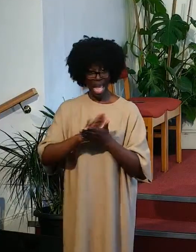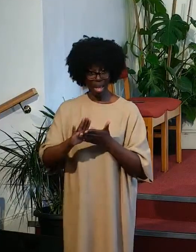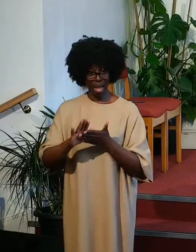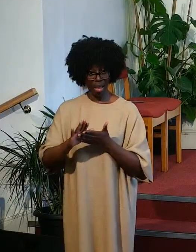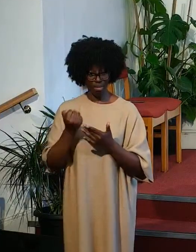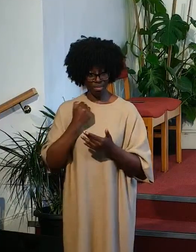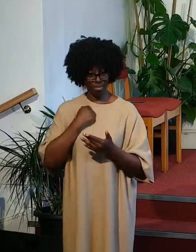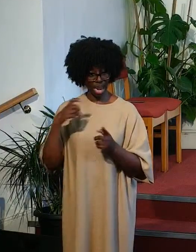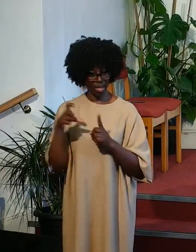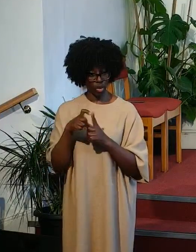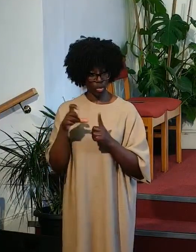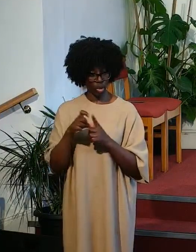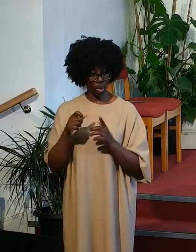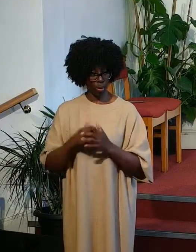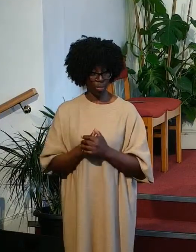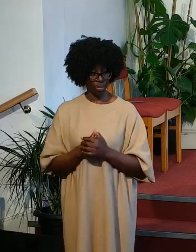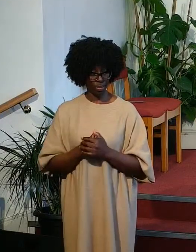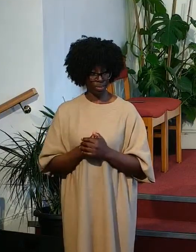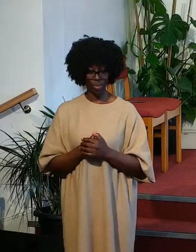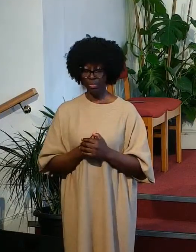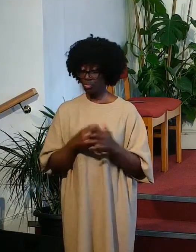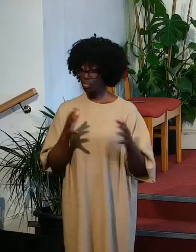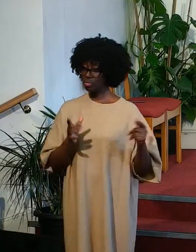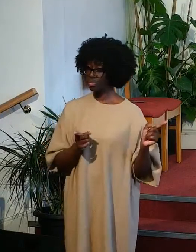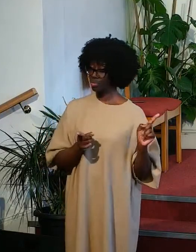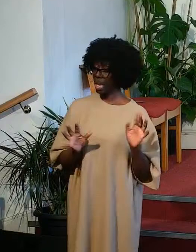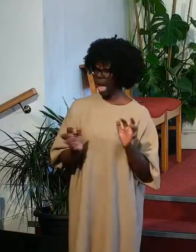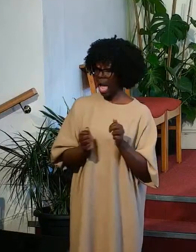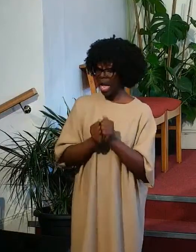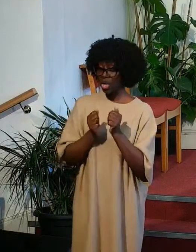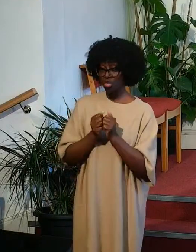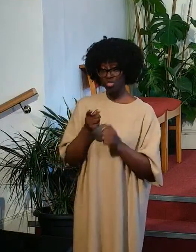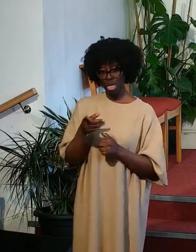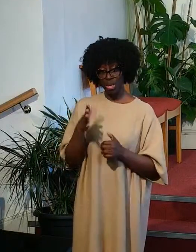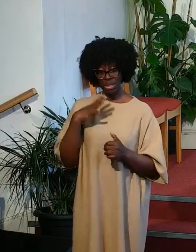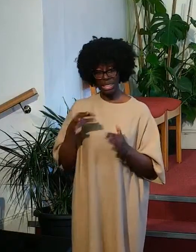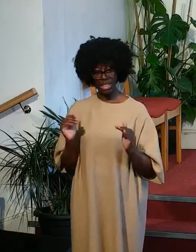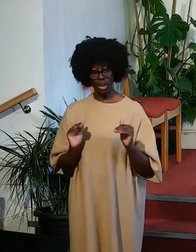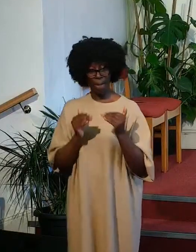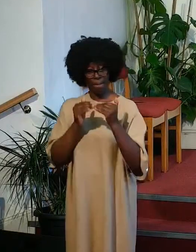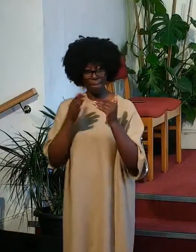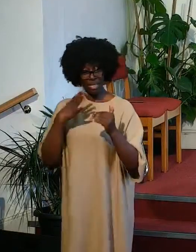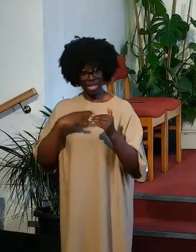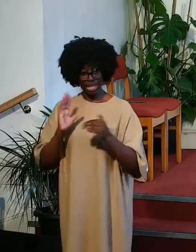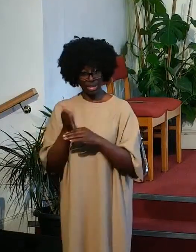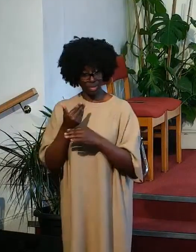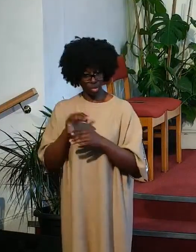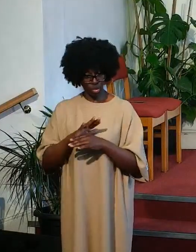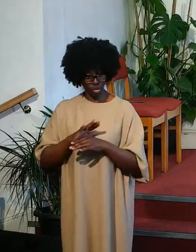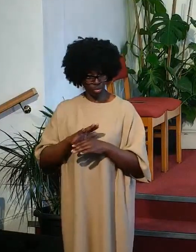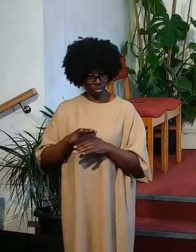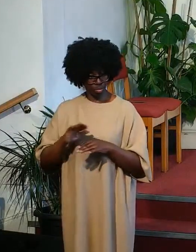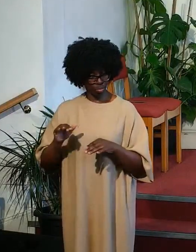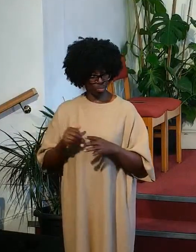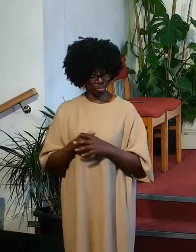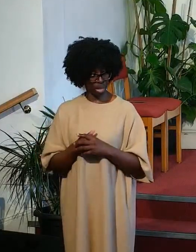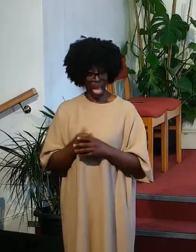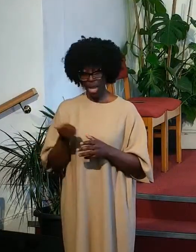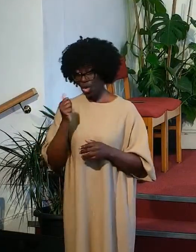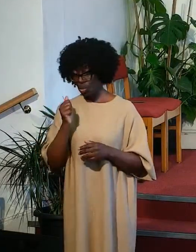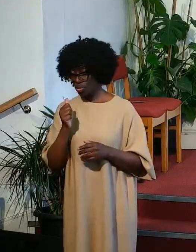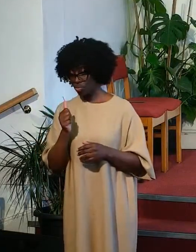of knowing our membership and meeting the needs of some of the individuals in our congregation. Not all churches will be able to do